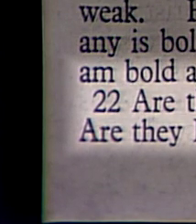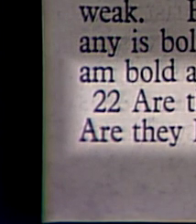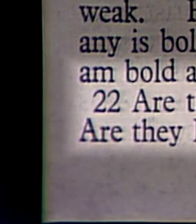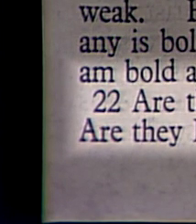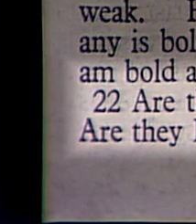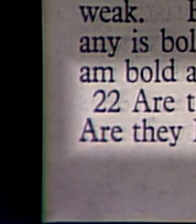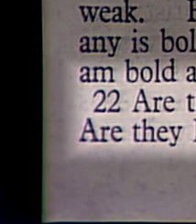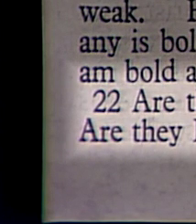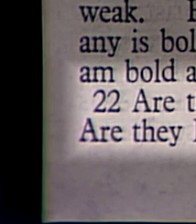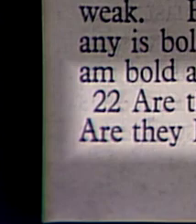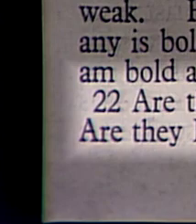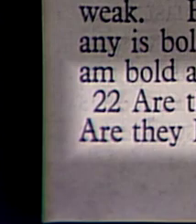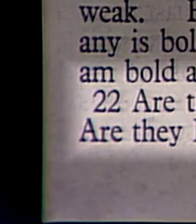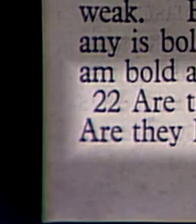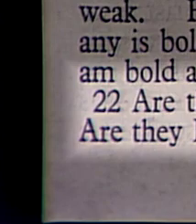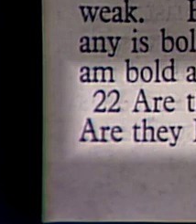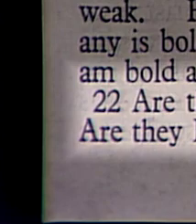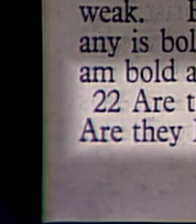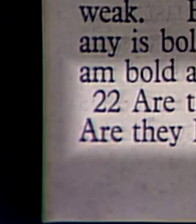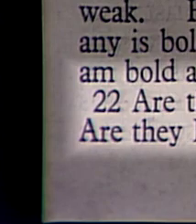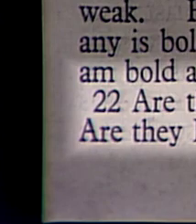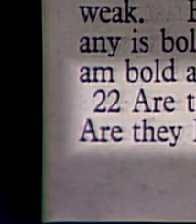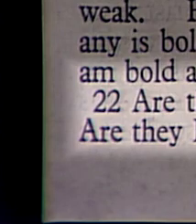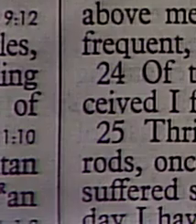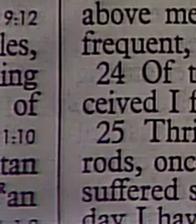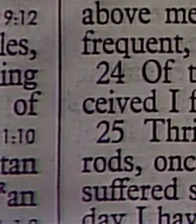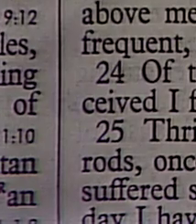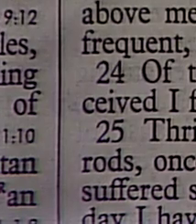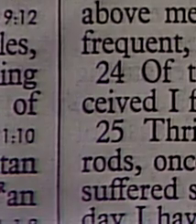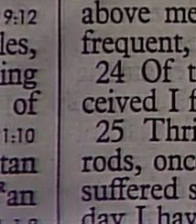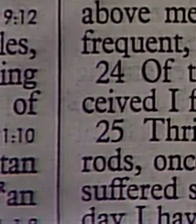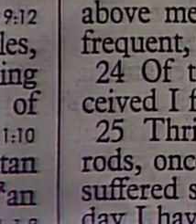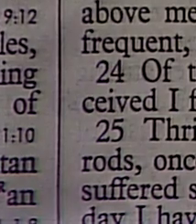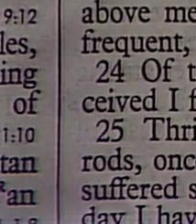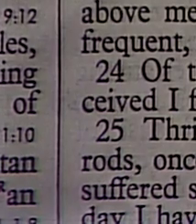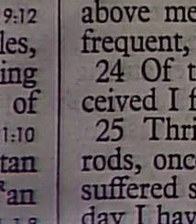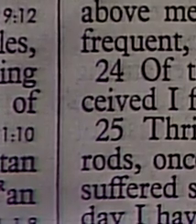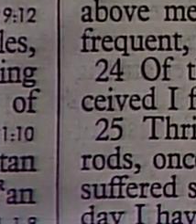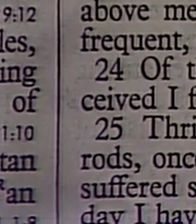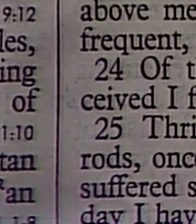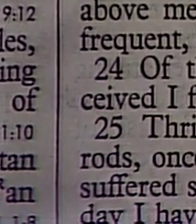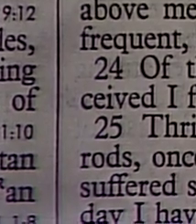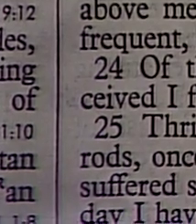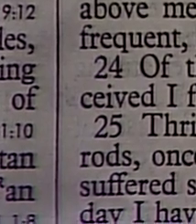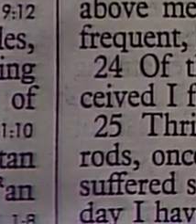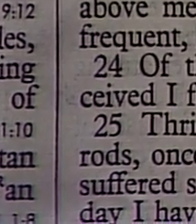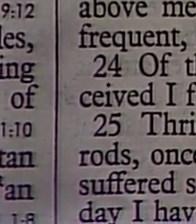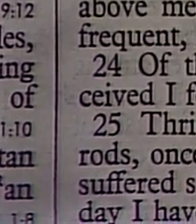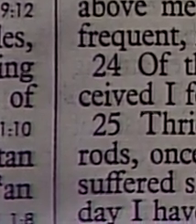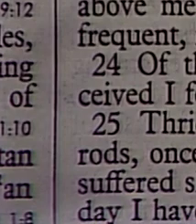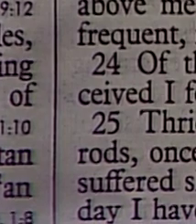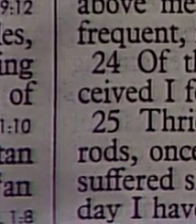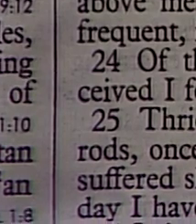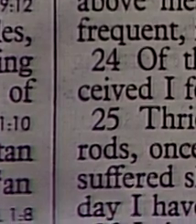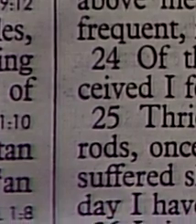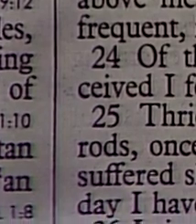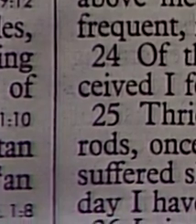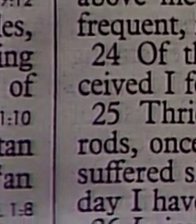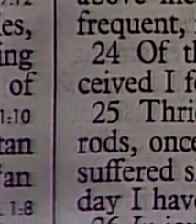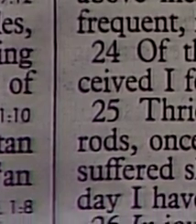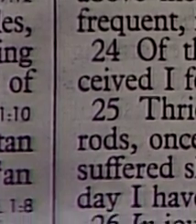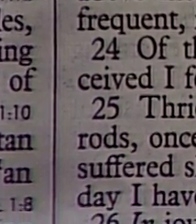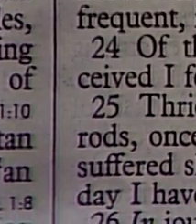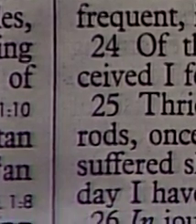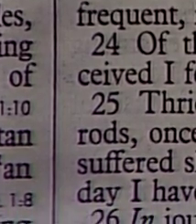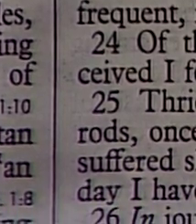Hebrews? So am I. Are they Israelites? So am I. Are they the seed of Abraham? So am I. Are they ministers of Christ? I speak